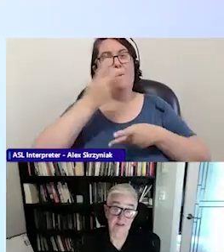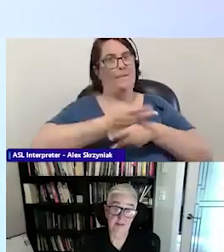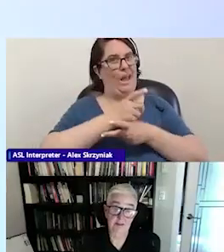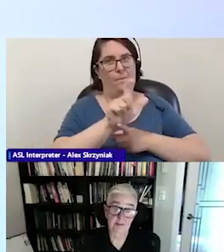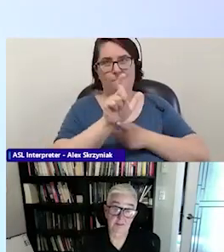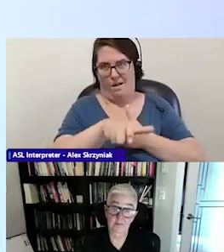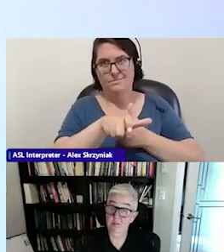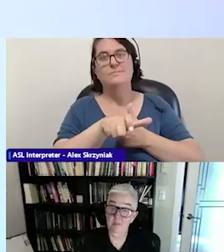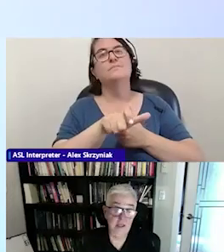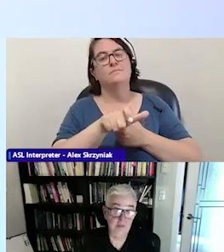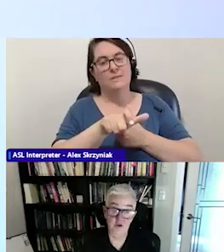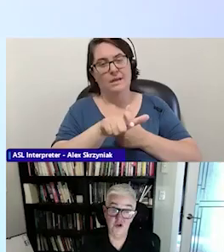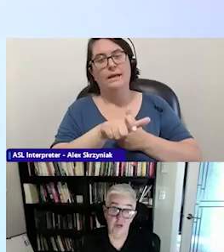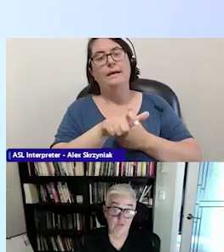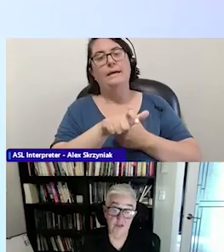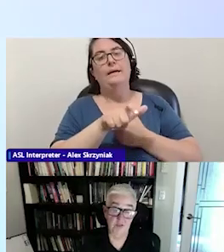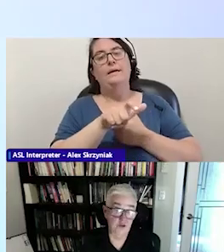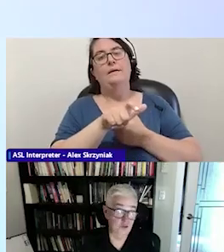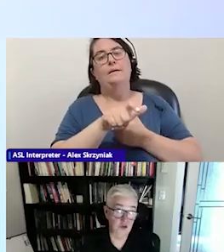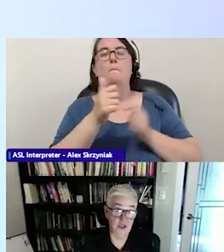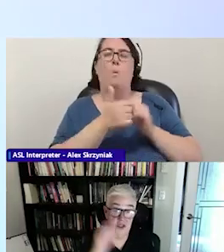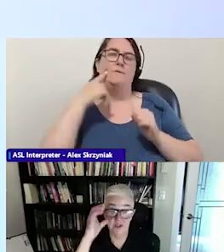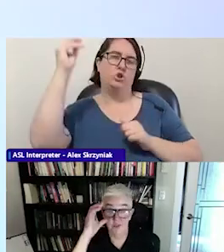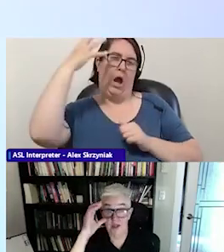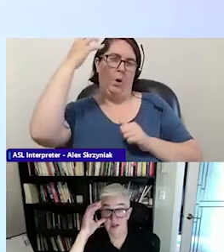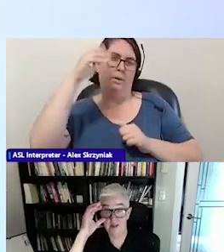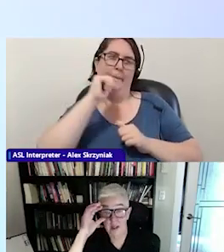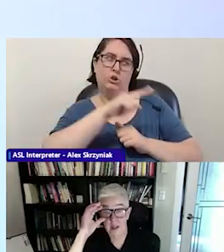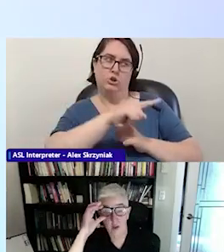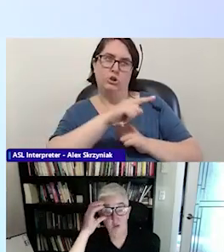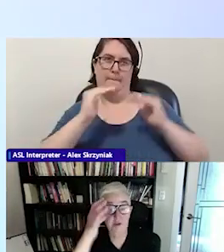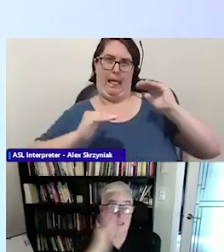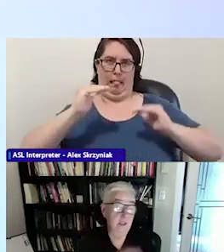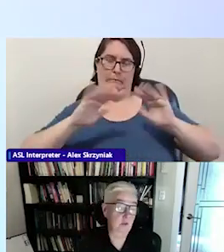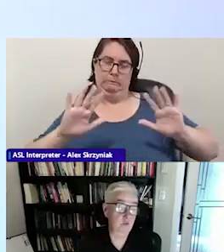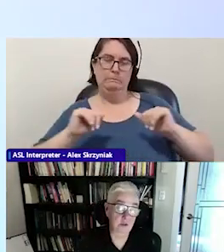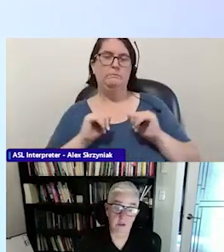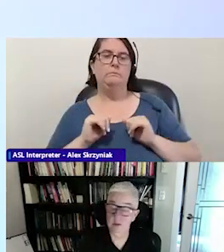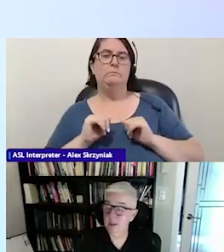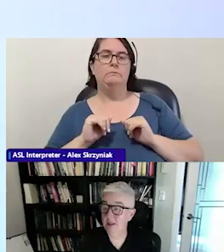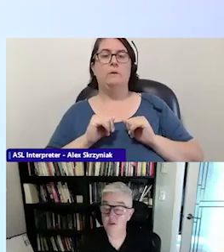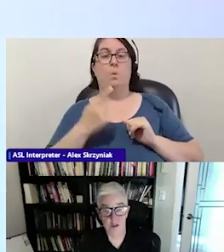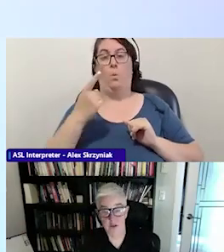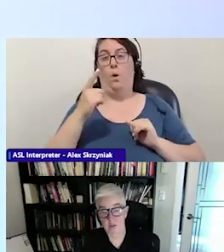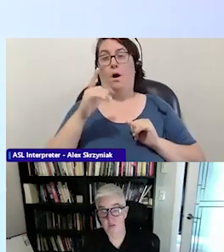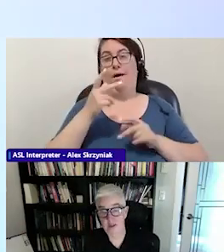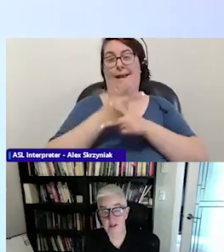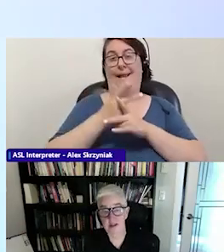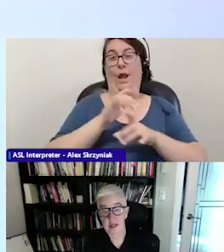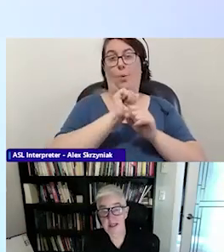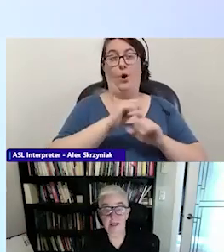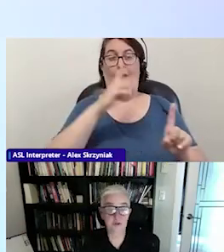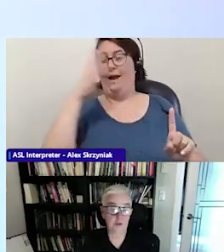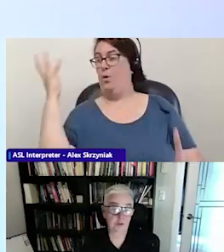and mainly for showering to make sure she keeps her balance. One care worker ignored her